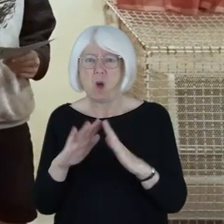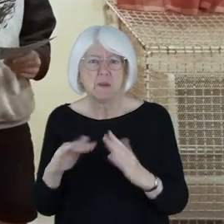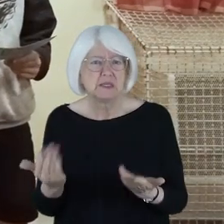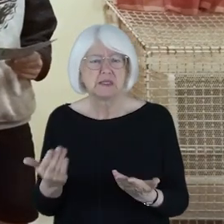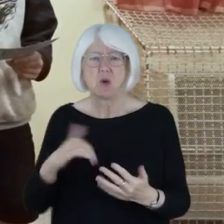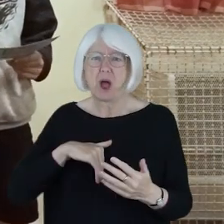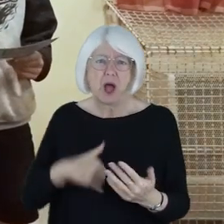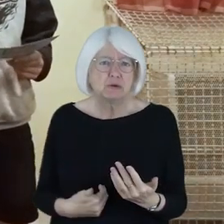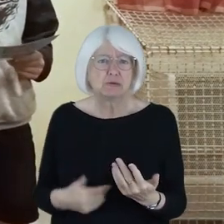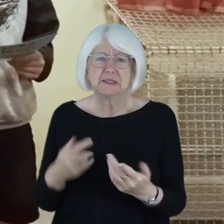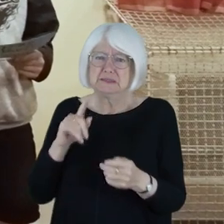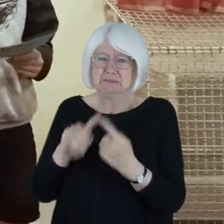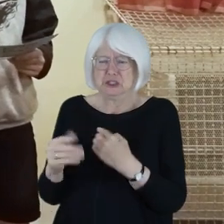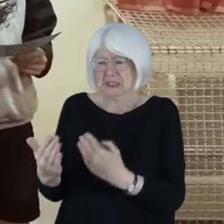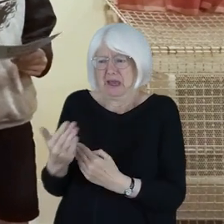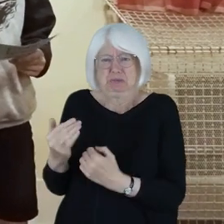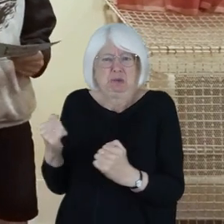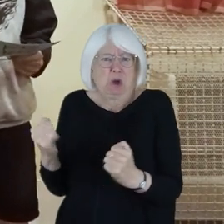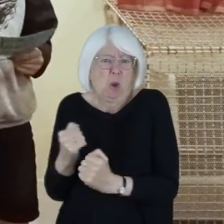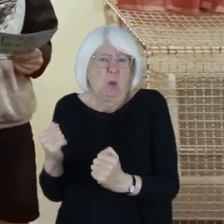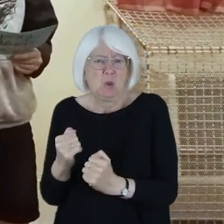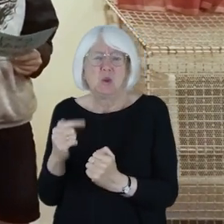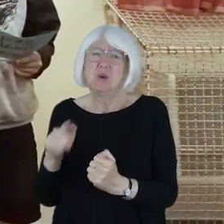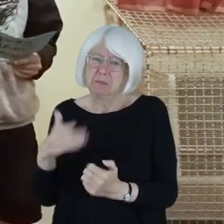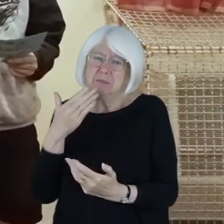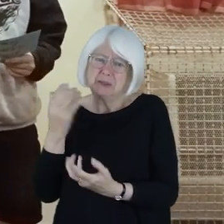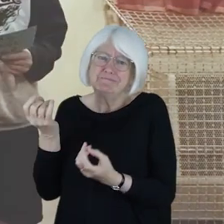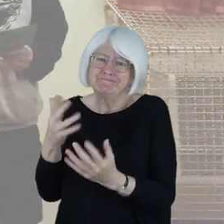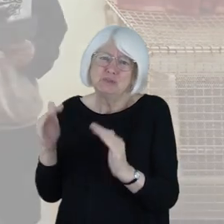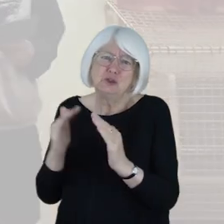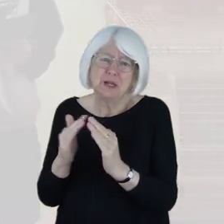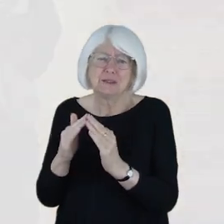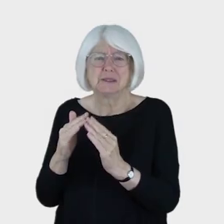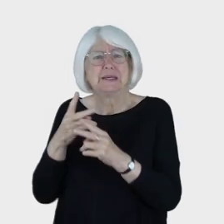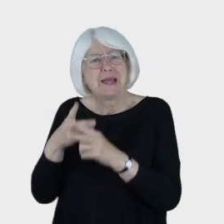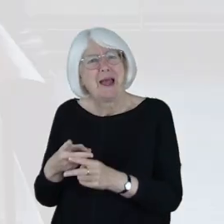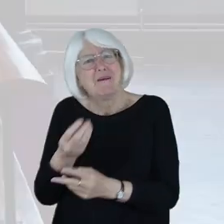especially now it's getting so cold. Please give them shelter and care and food.